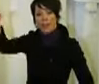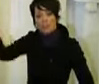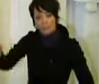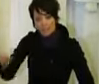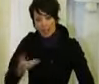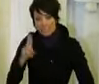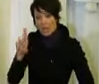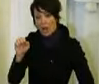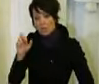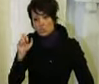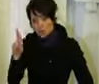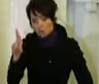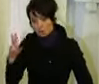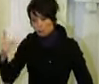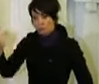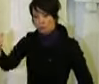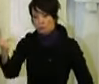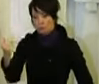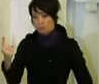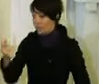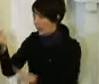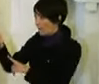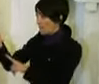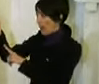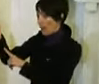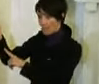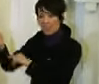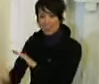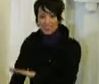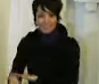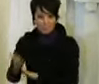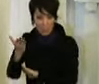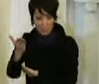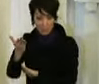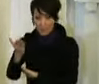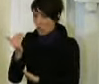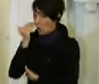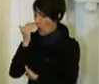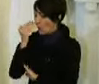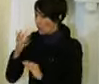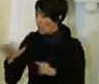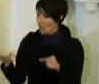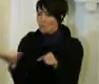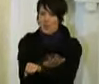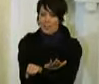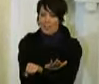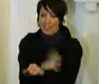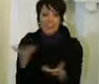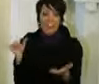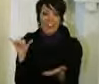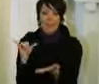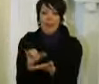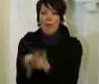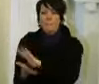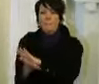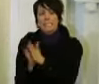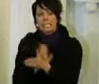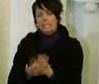come and to light this candle this morning. We light it knowing full well that peace is